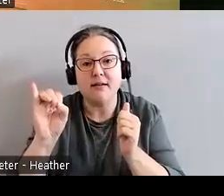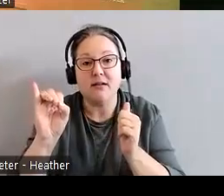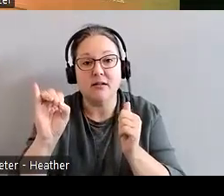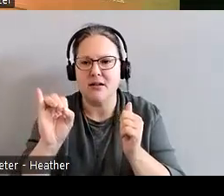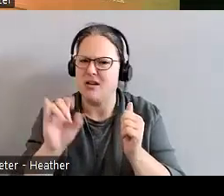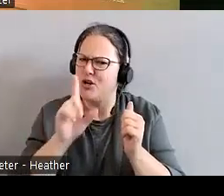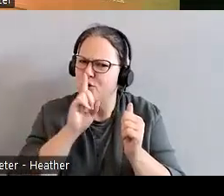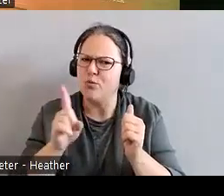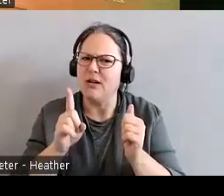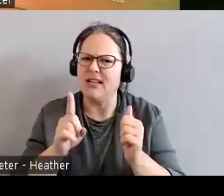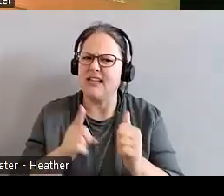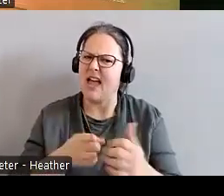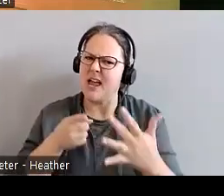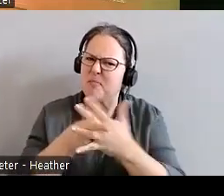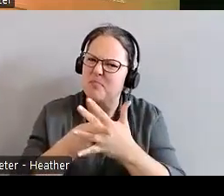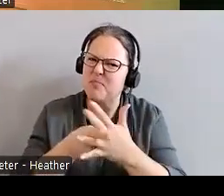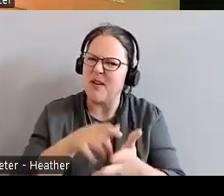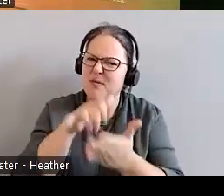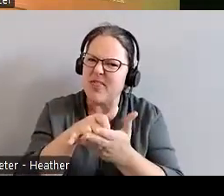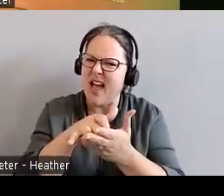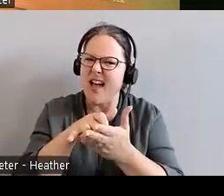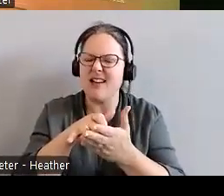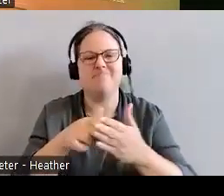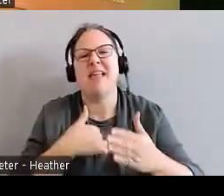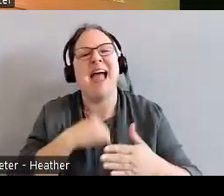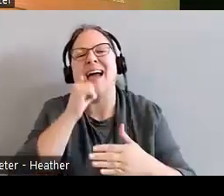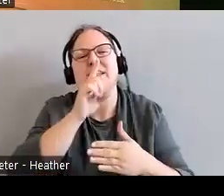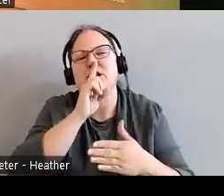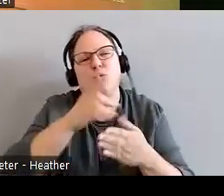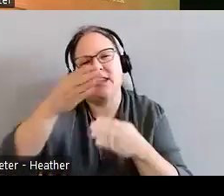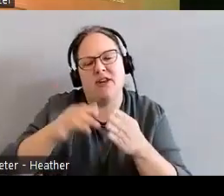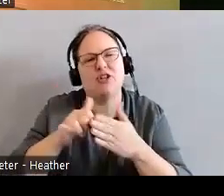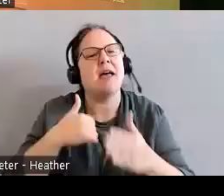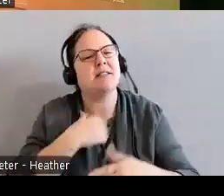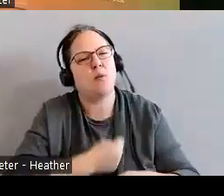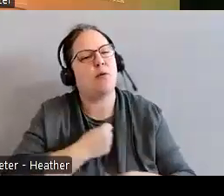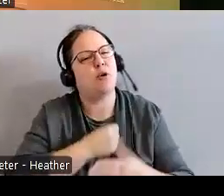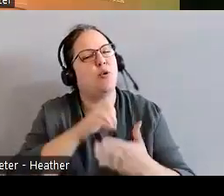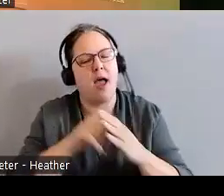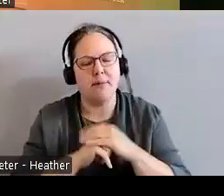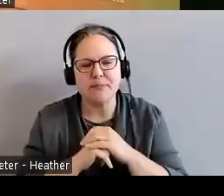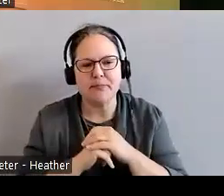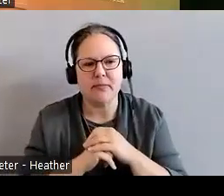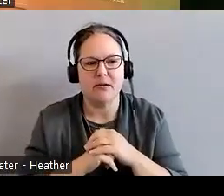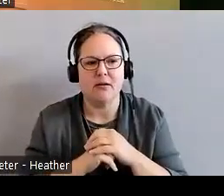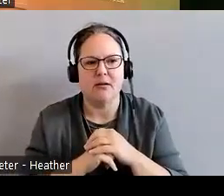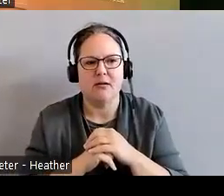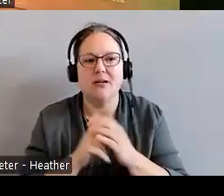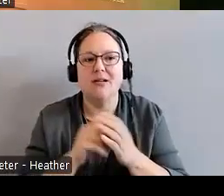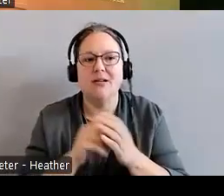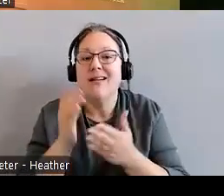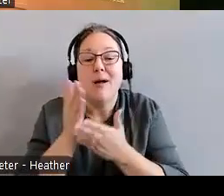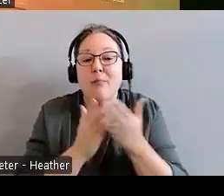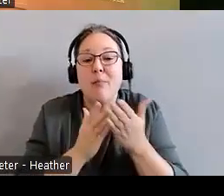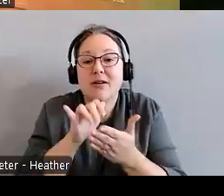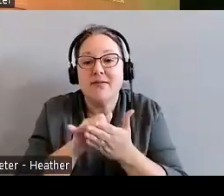the coffin. I didn't quite finish the job. And that's another thing that I have regrets over. And part of it is because I